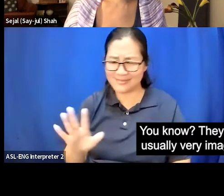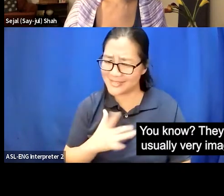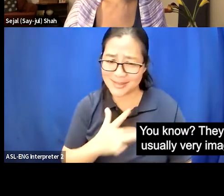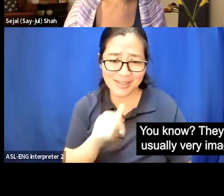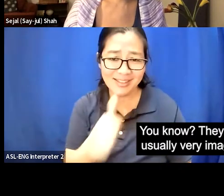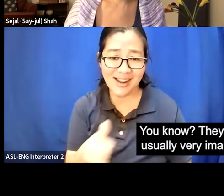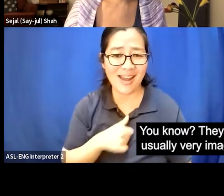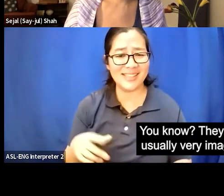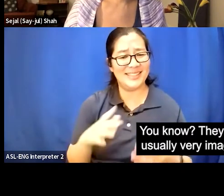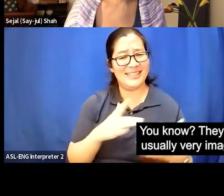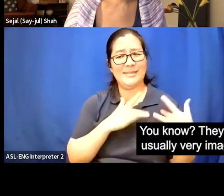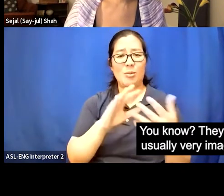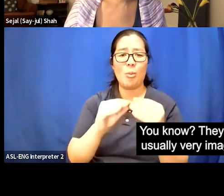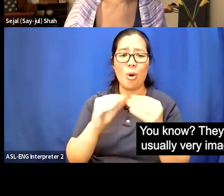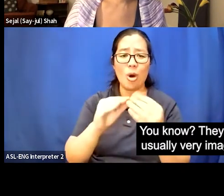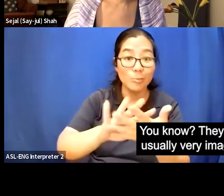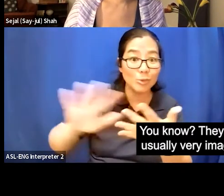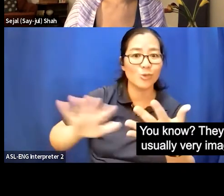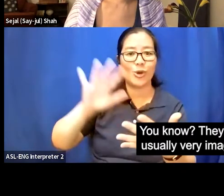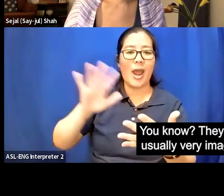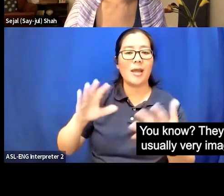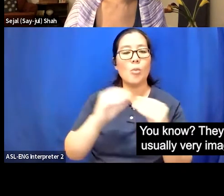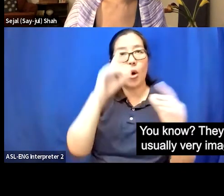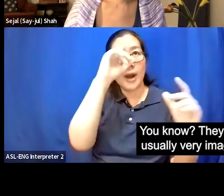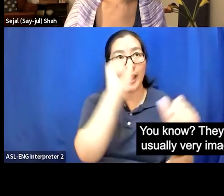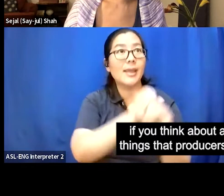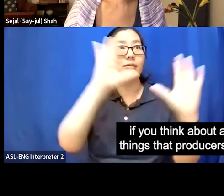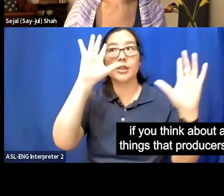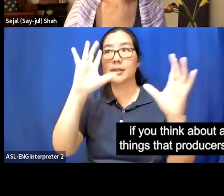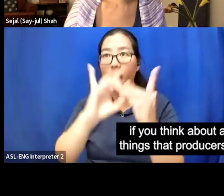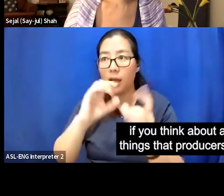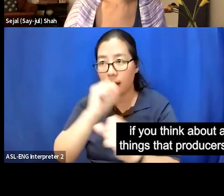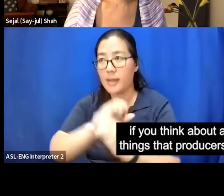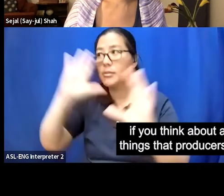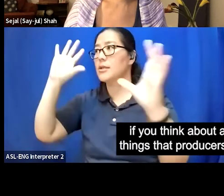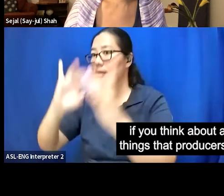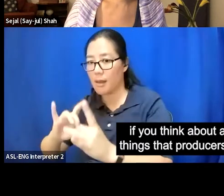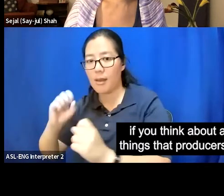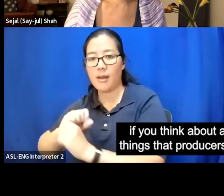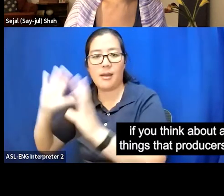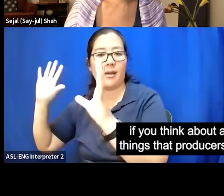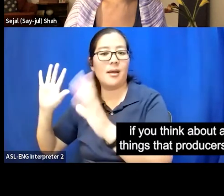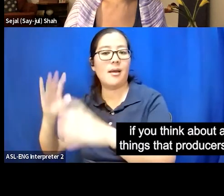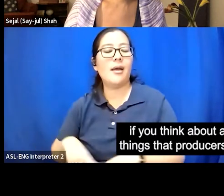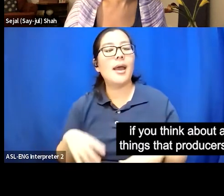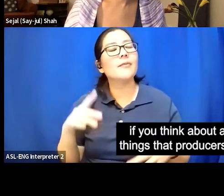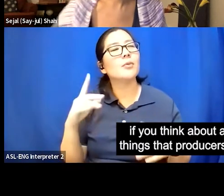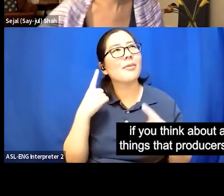and usually very imagistic. And, you know, if you think about all the different types